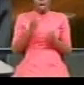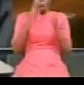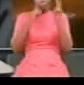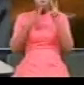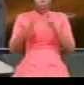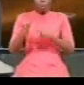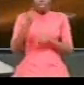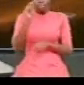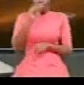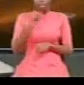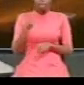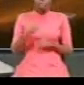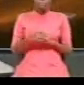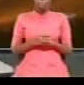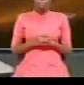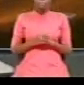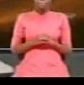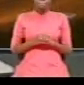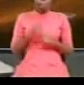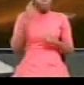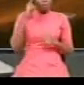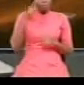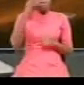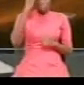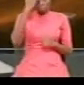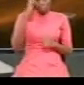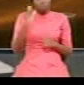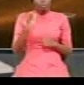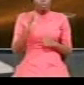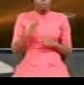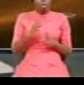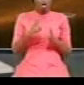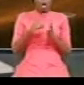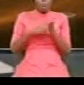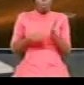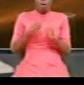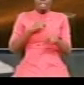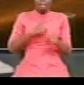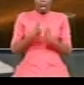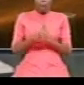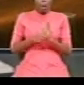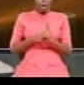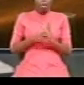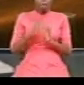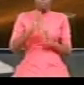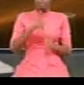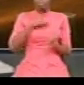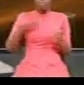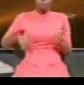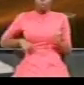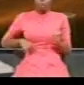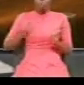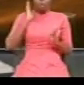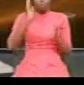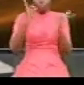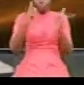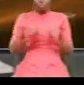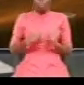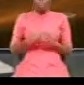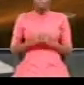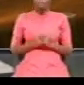Watch therefore, for ye know not what hour your Lord doth